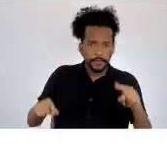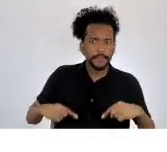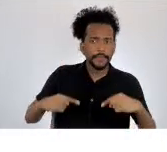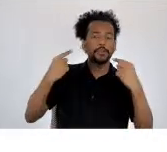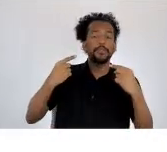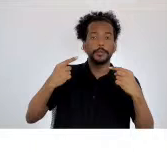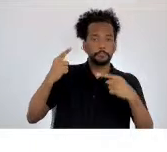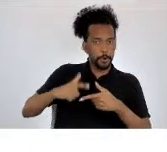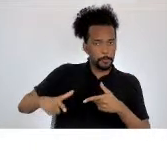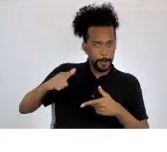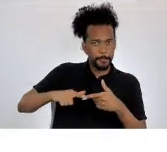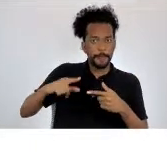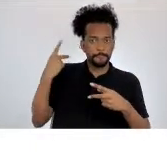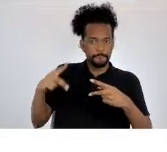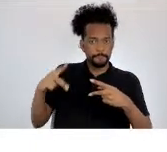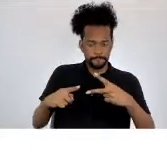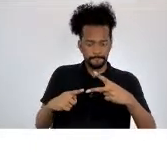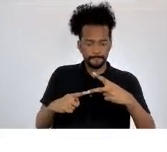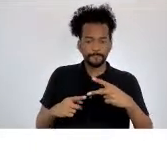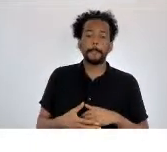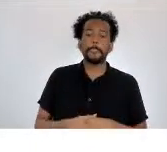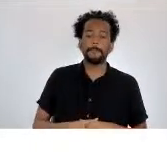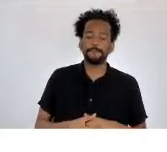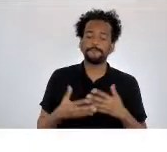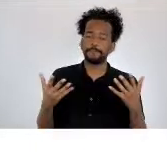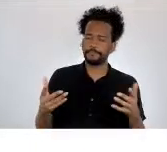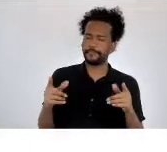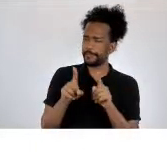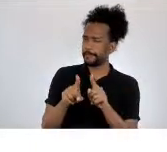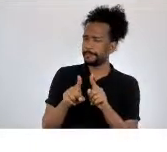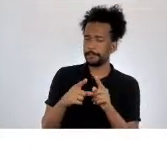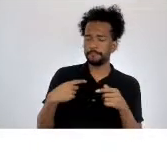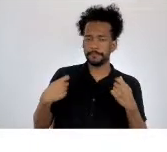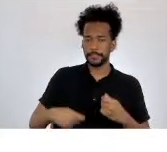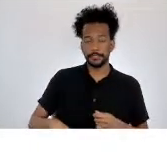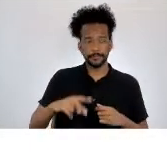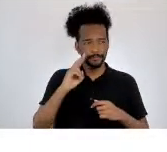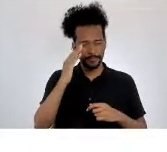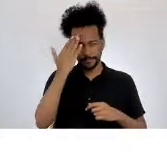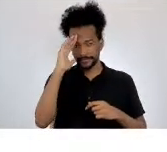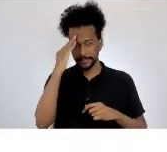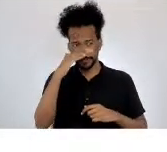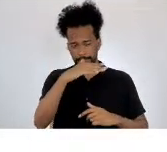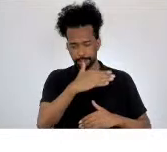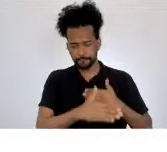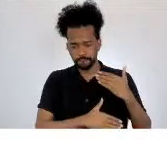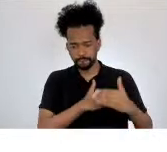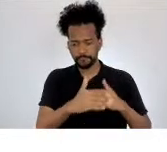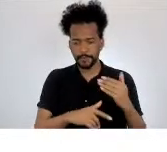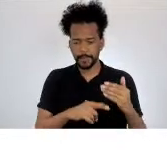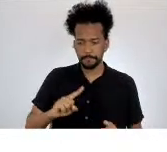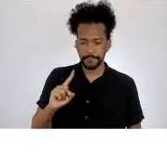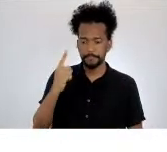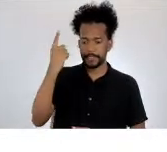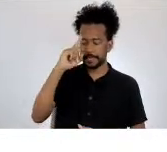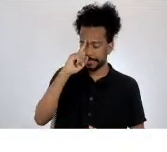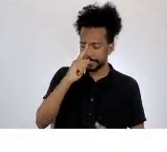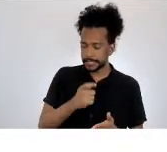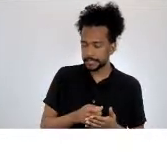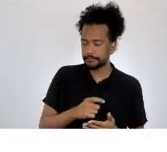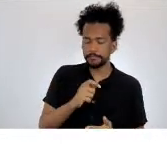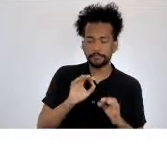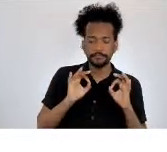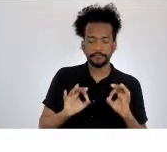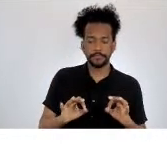noting is that this systematic review was a first of its kind, as it included the use of AI in ELT at all